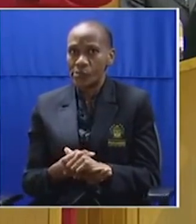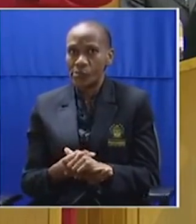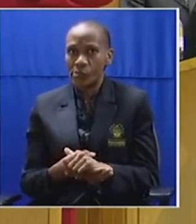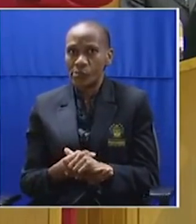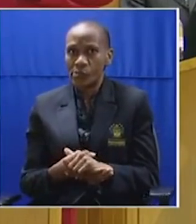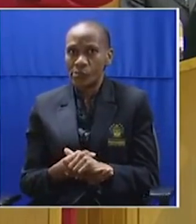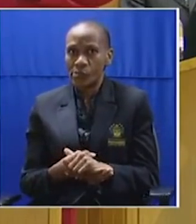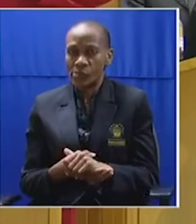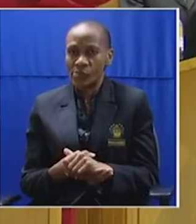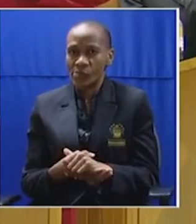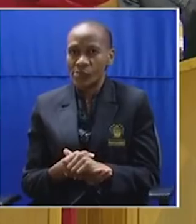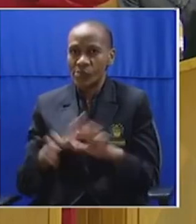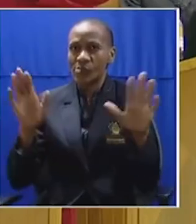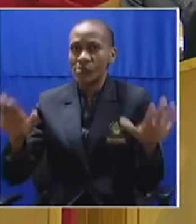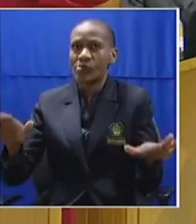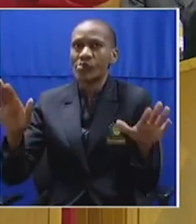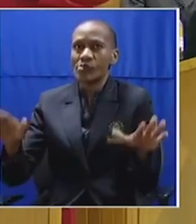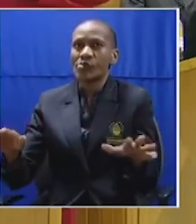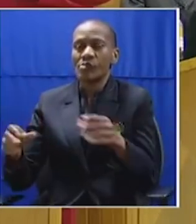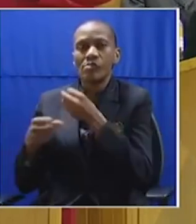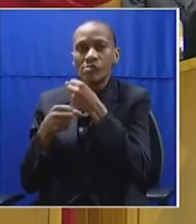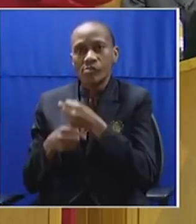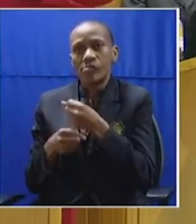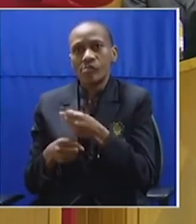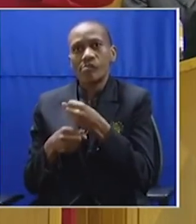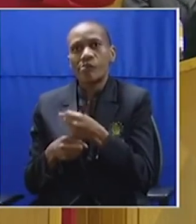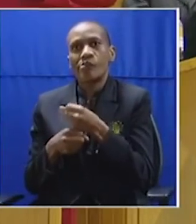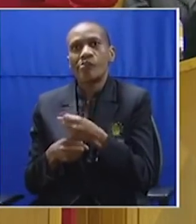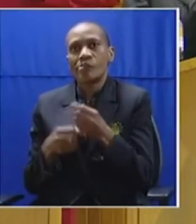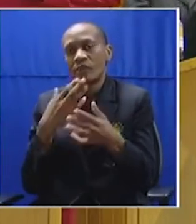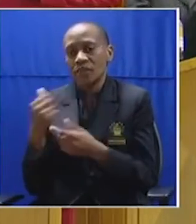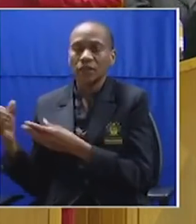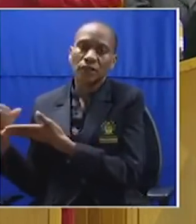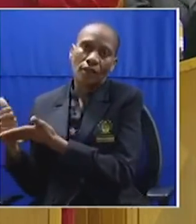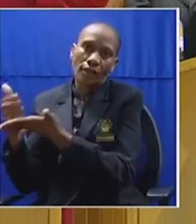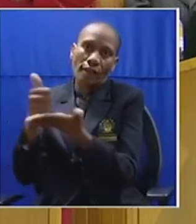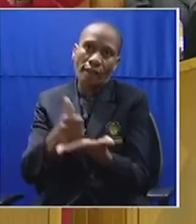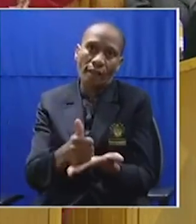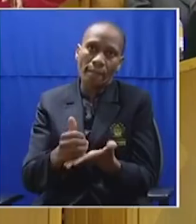Order. Sergeant at arms, can you please come in? On a point of order.